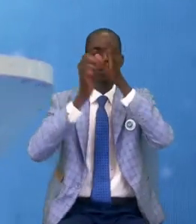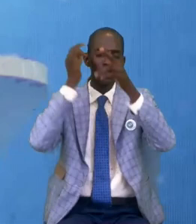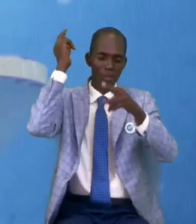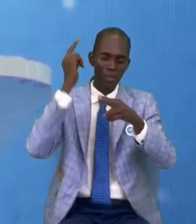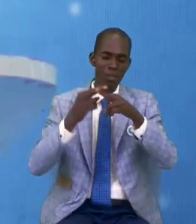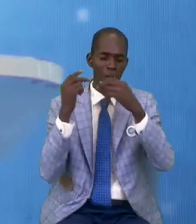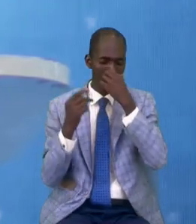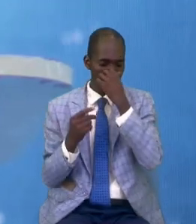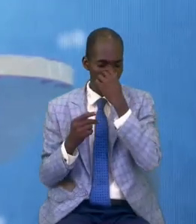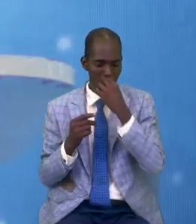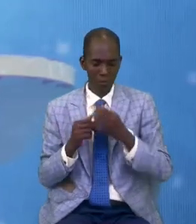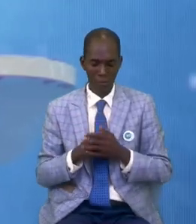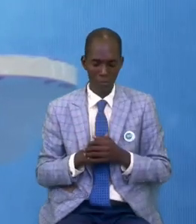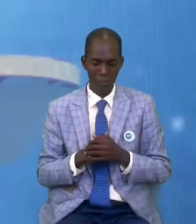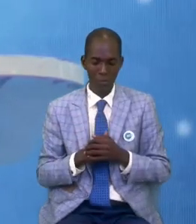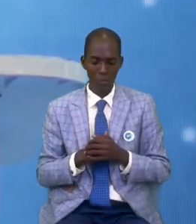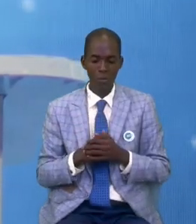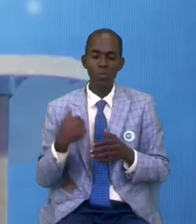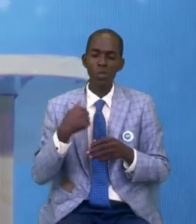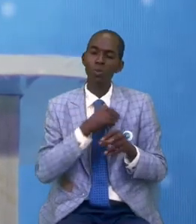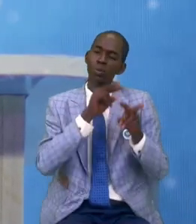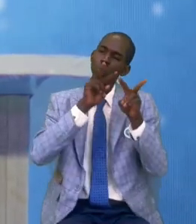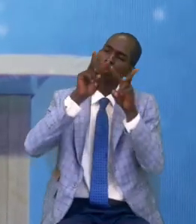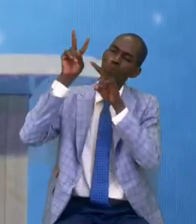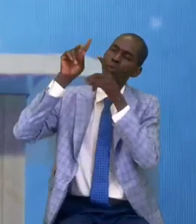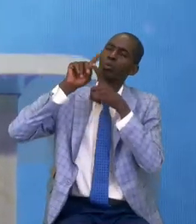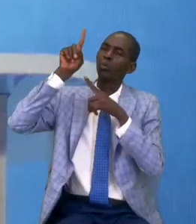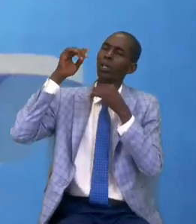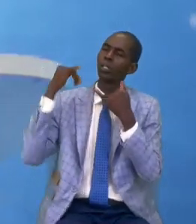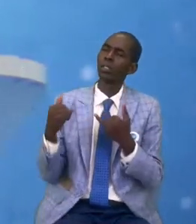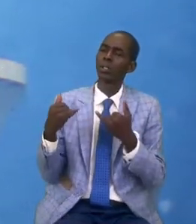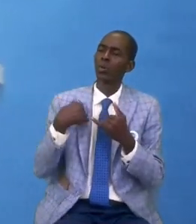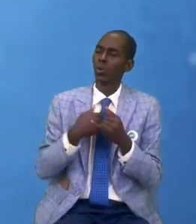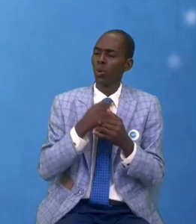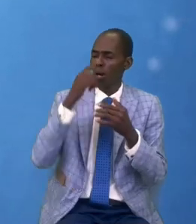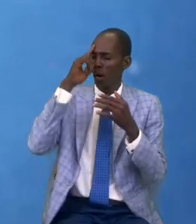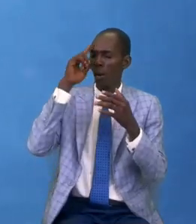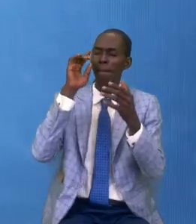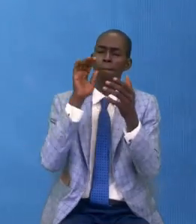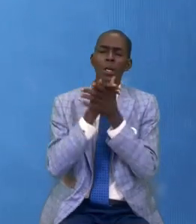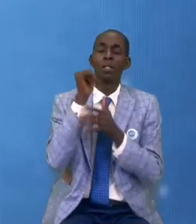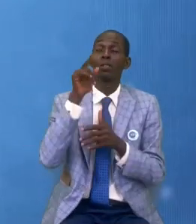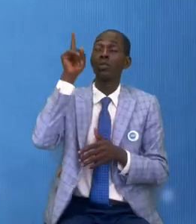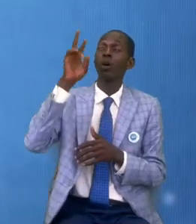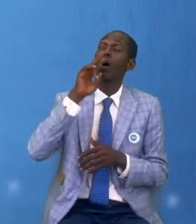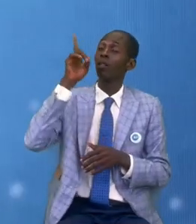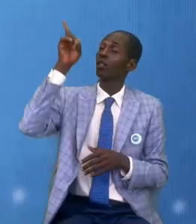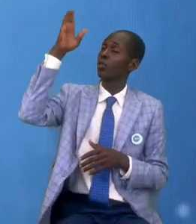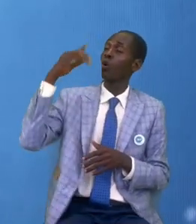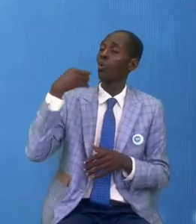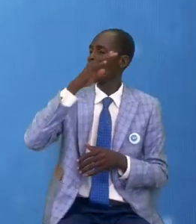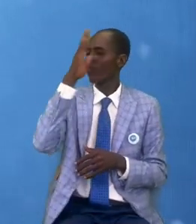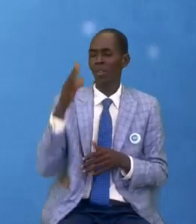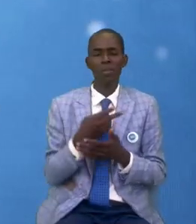we trust you're the God that will never fail. You remain the same yesterday, today, and